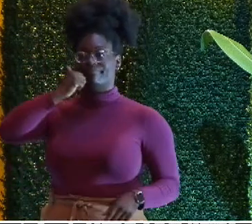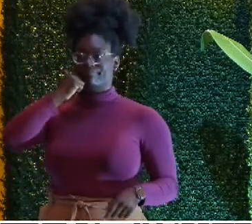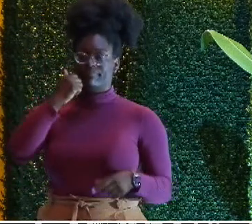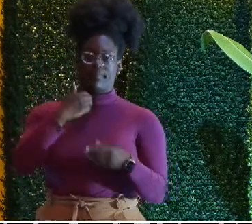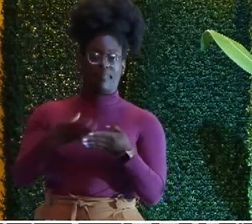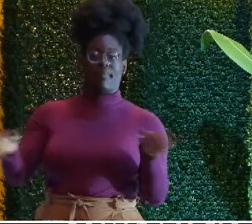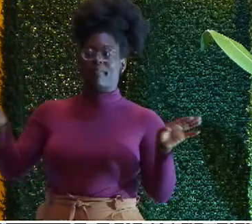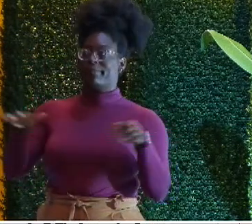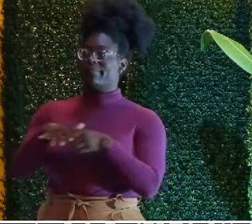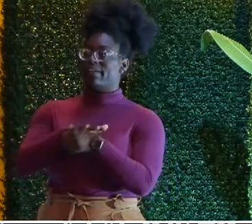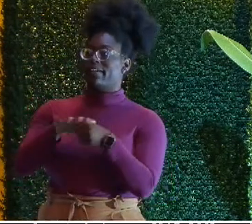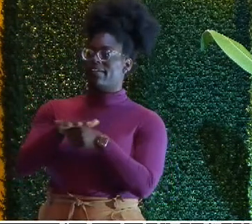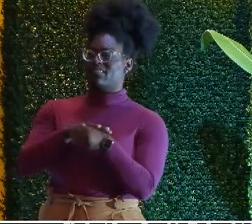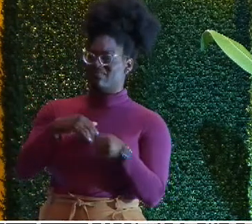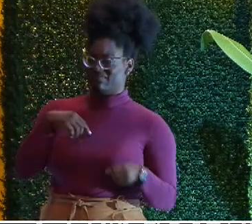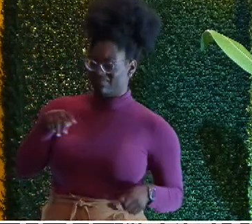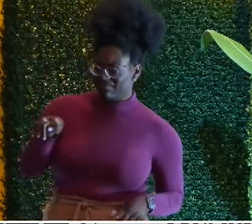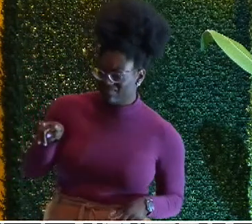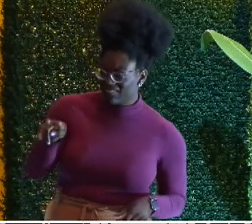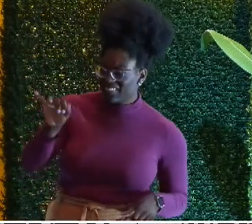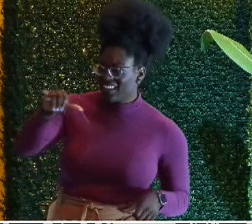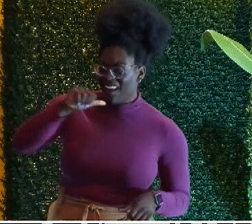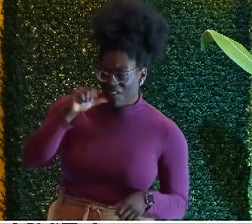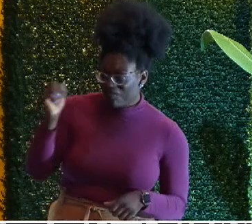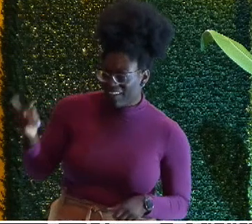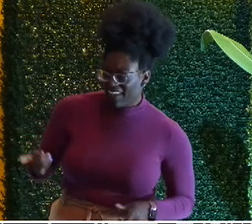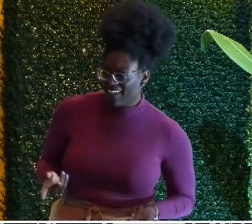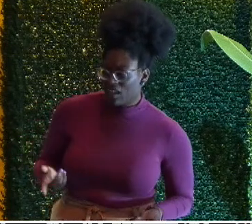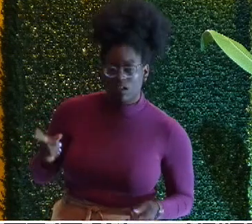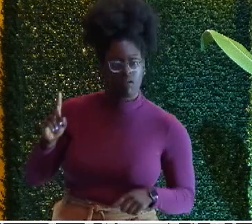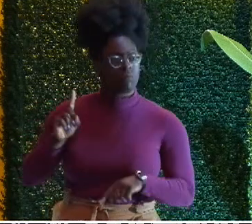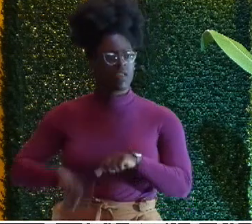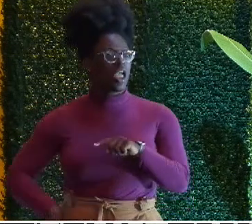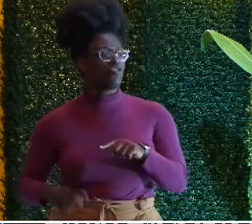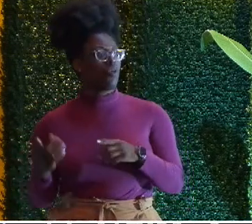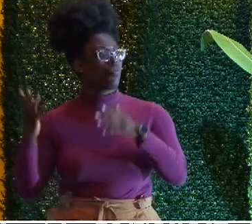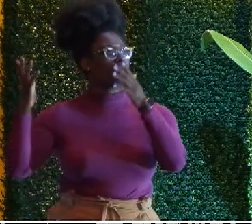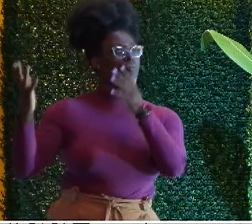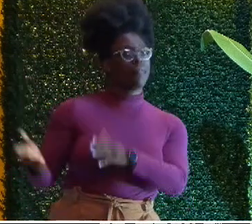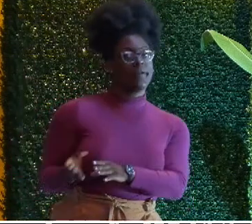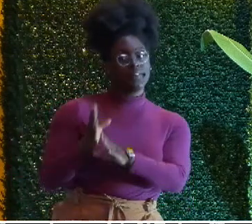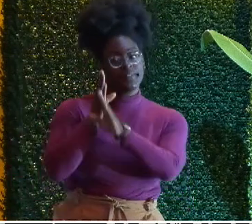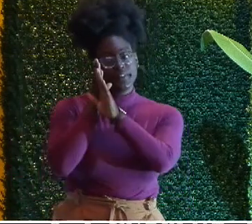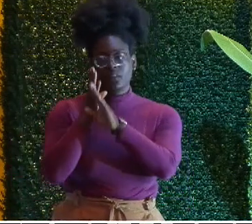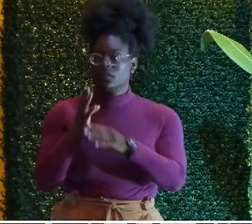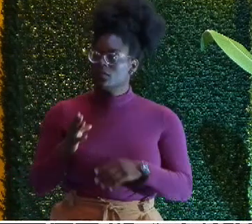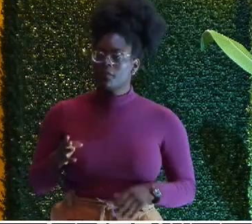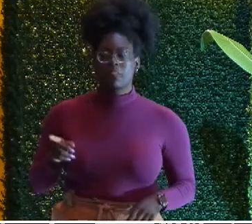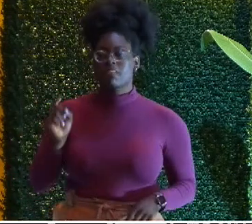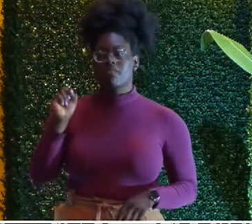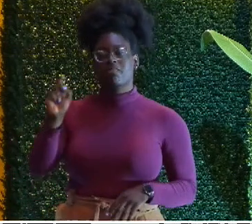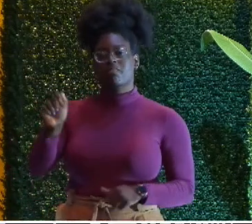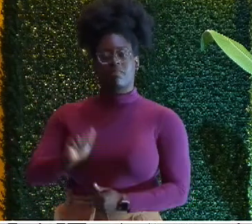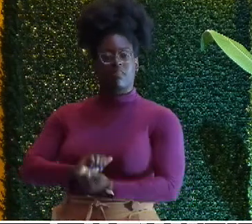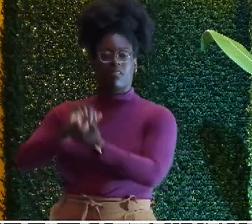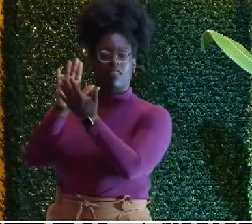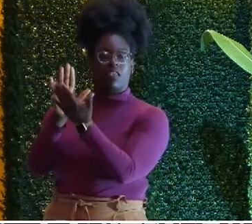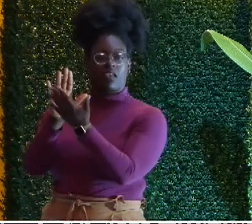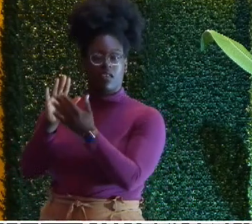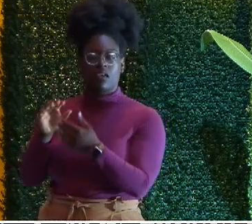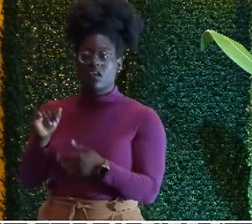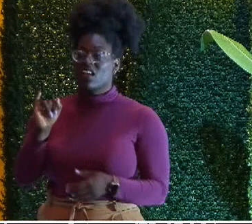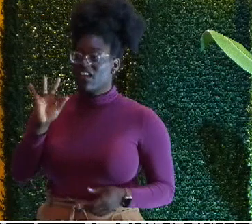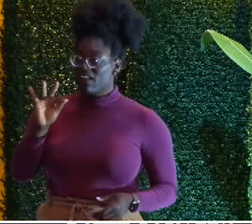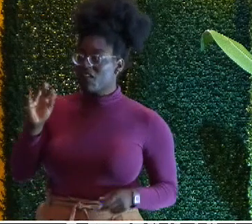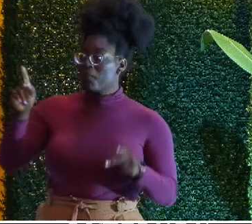without doing what others do to completely, you know what I mean, like make us feel less than and what have